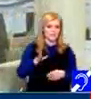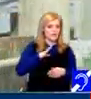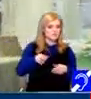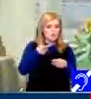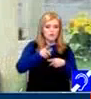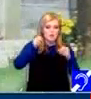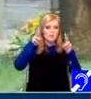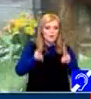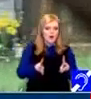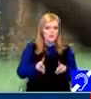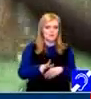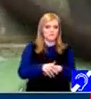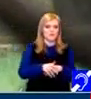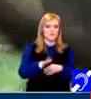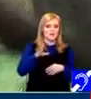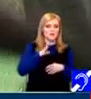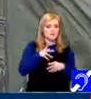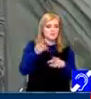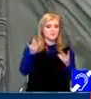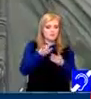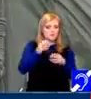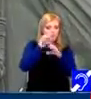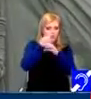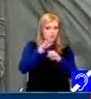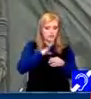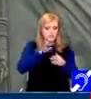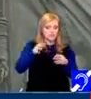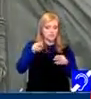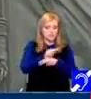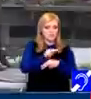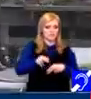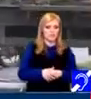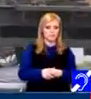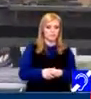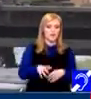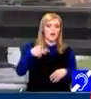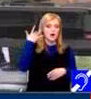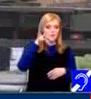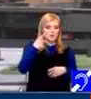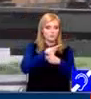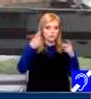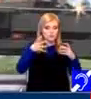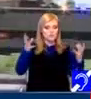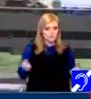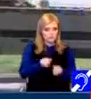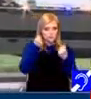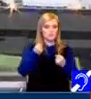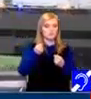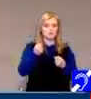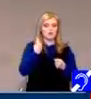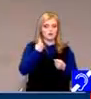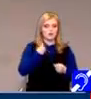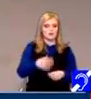so dangerous that it requires the highest grade state laboratories and expertise. Statele Unite au anunțat că susțin poziția